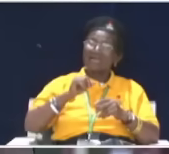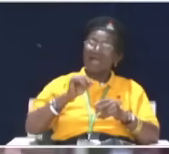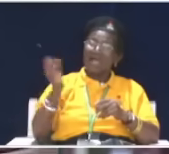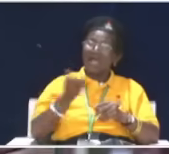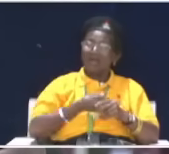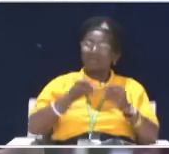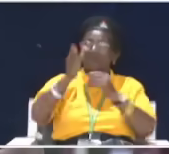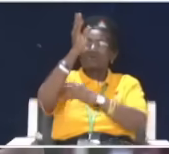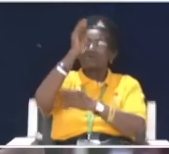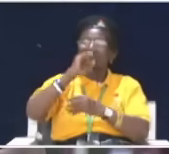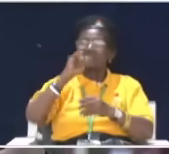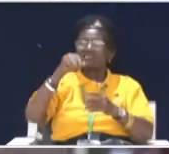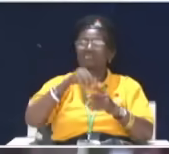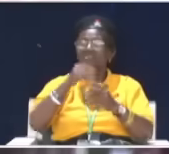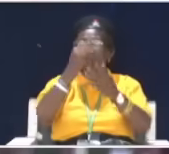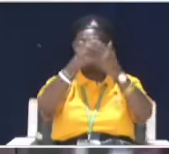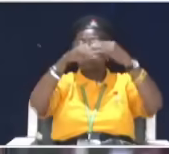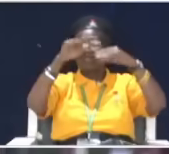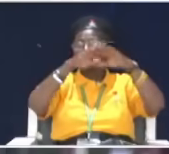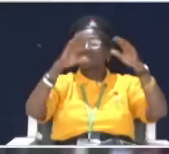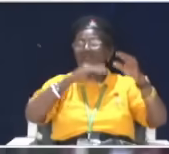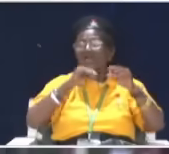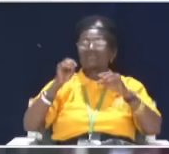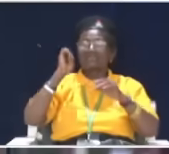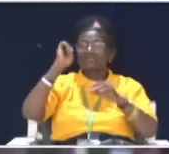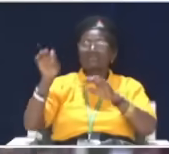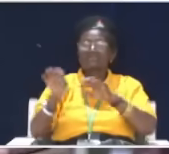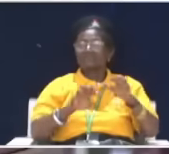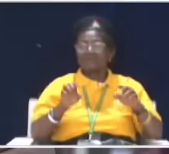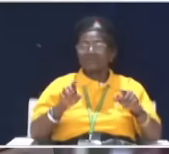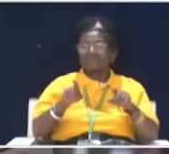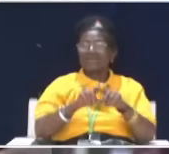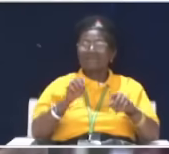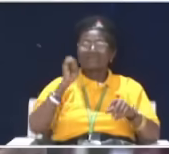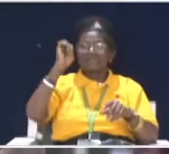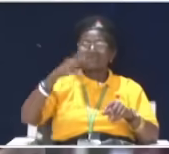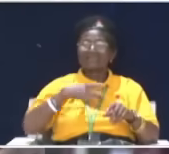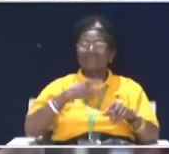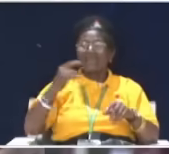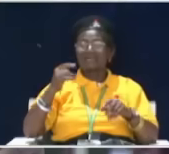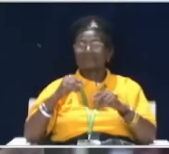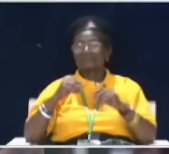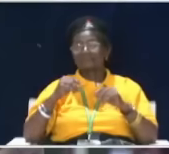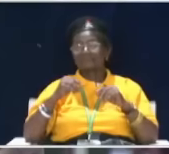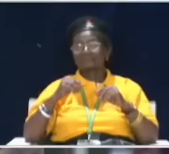O ni Olorun wa nbe ni orun. He does as he pleases. O se ohun ti o wu.